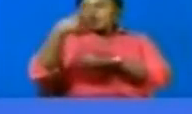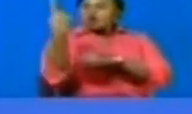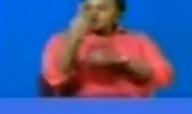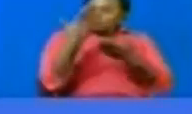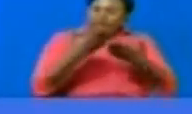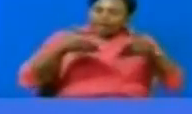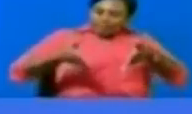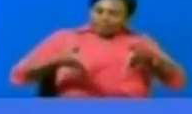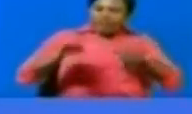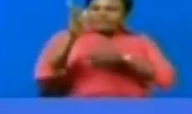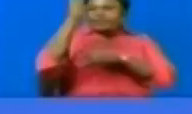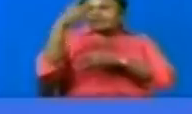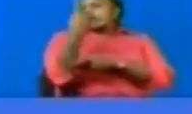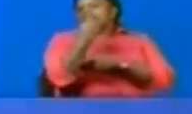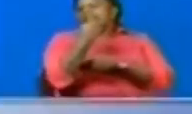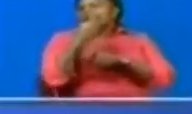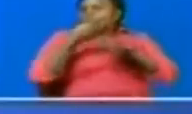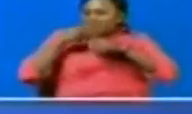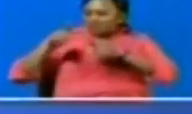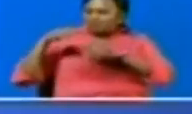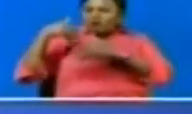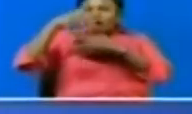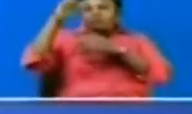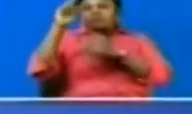hapa nyumbani tu katikati.